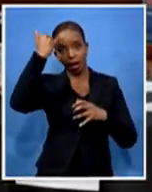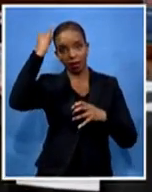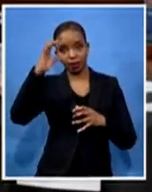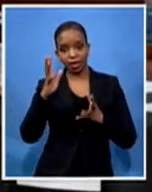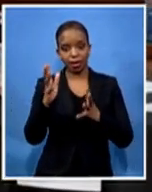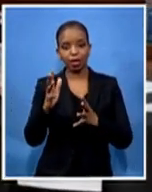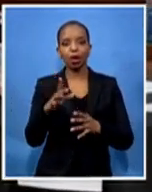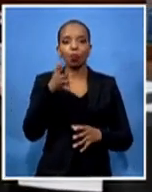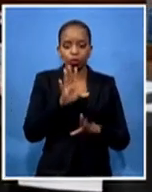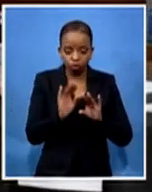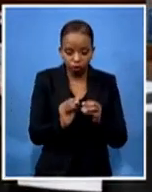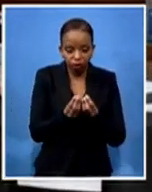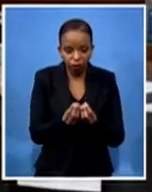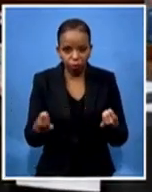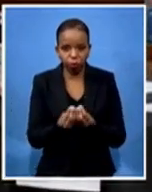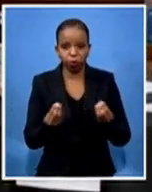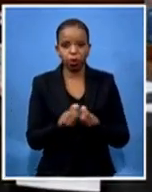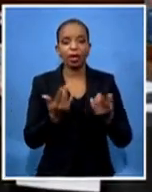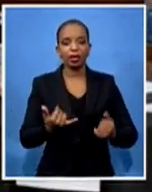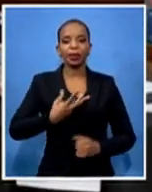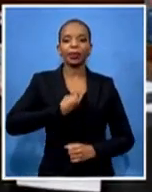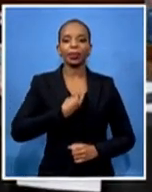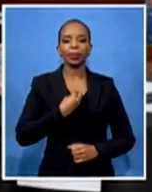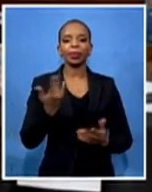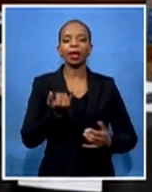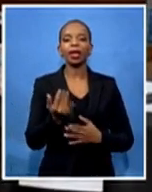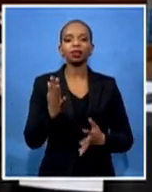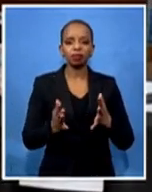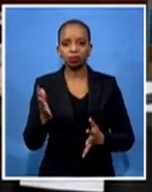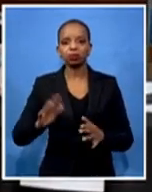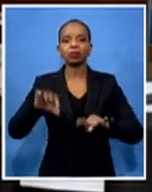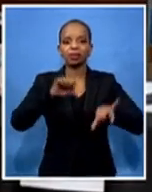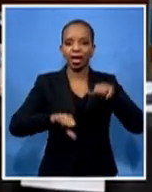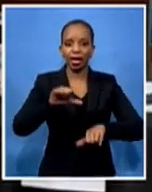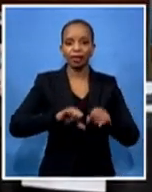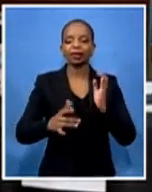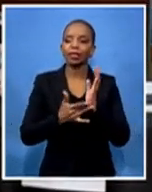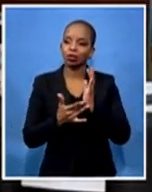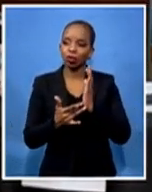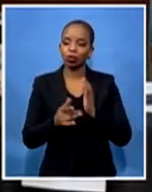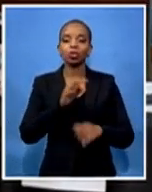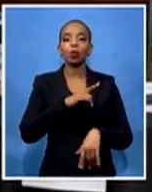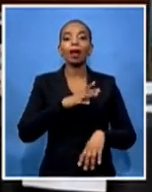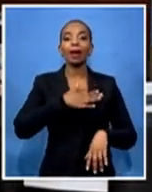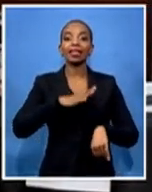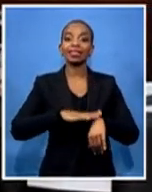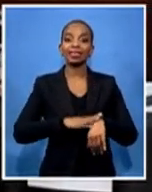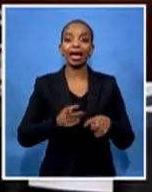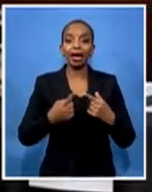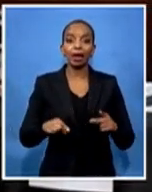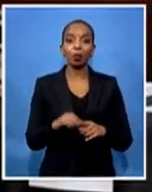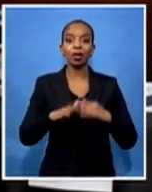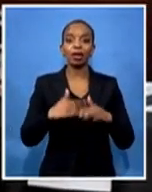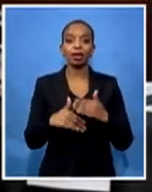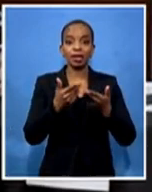of robotics, science, maths, and technology. So that by the time we fast track this program, as they grow with the program, then we'll be able